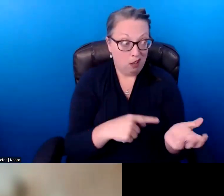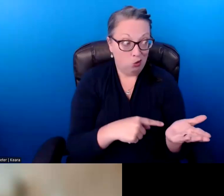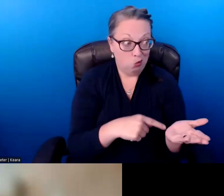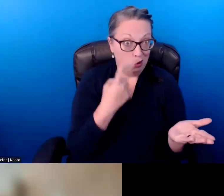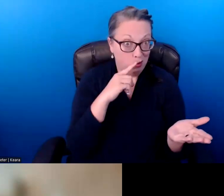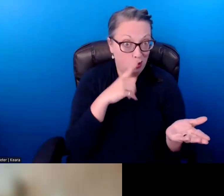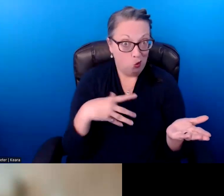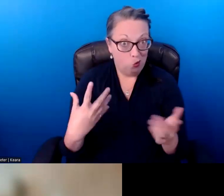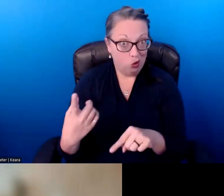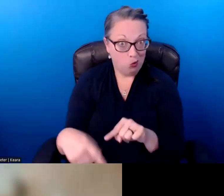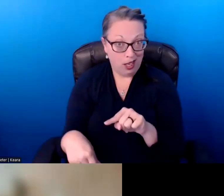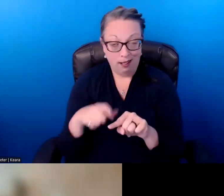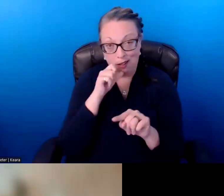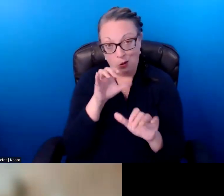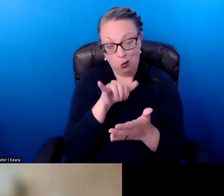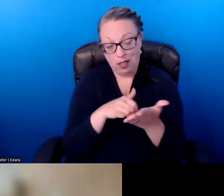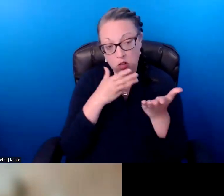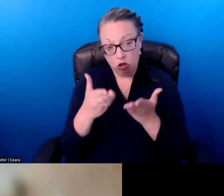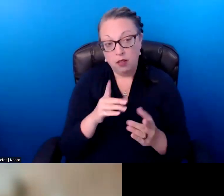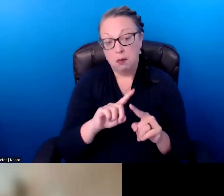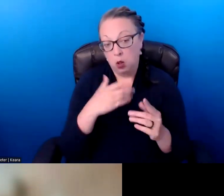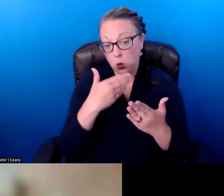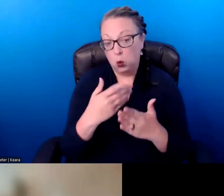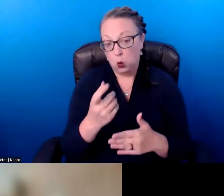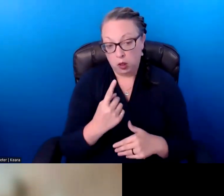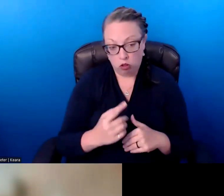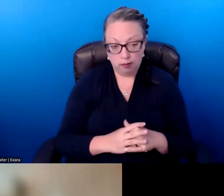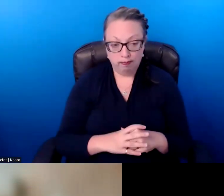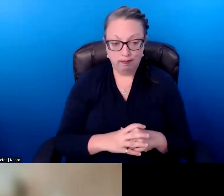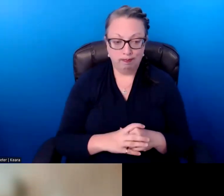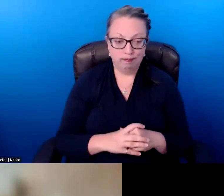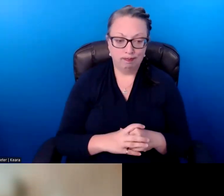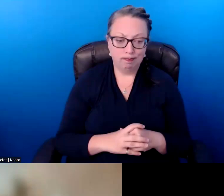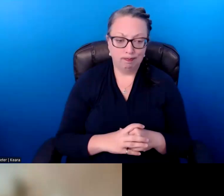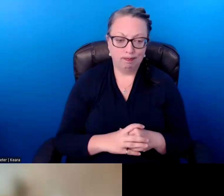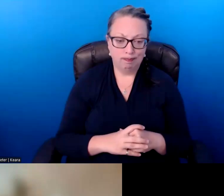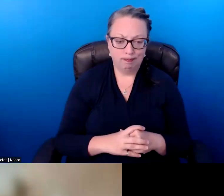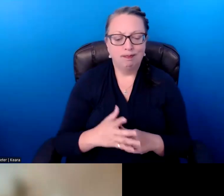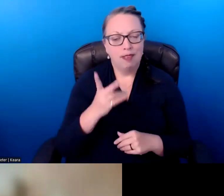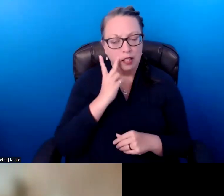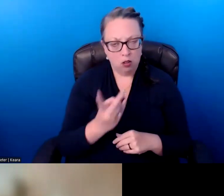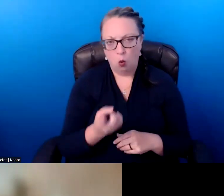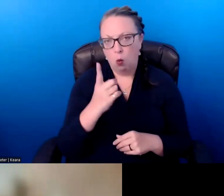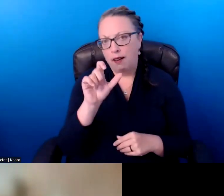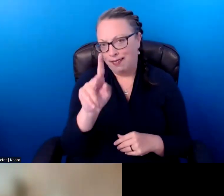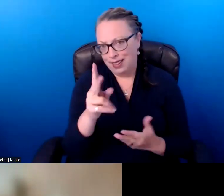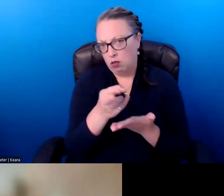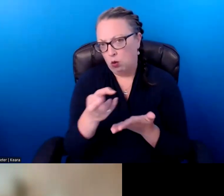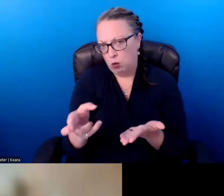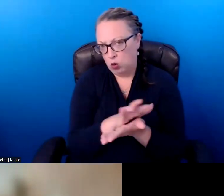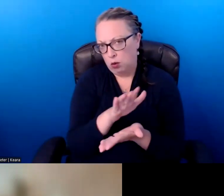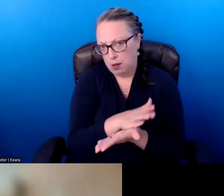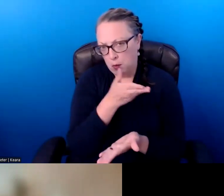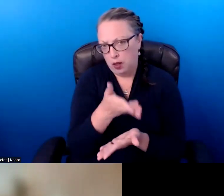so they just don't do that service. But very good question. Okay, and I did notice that one of the links on your resource sheet there was to